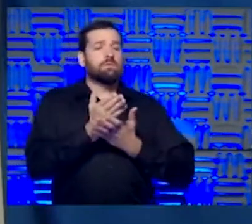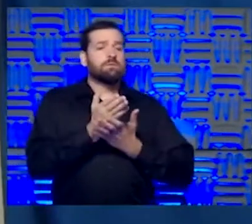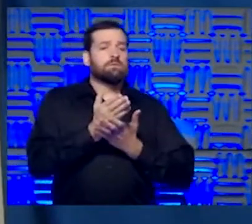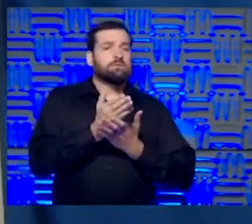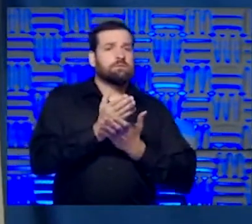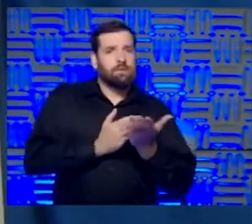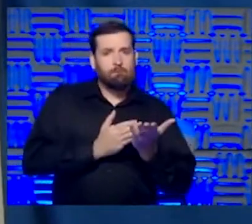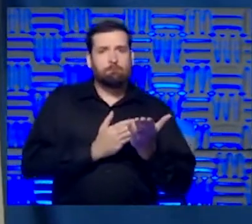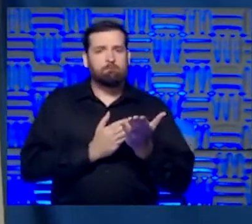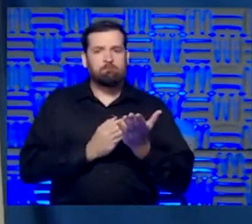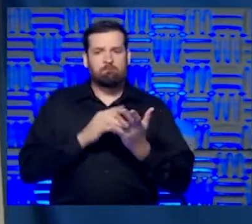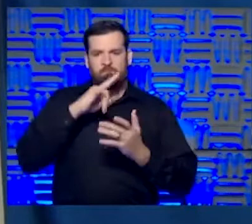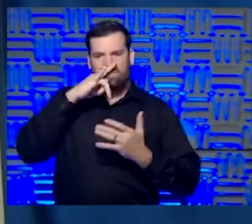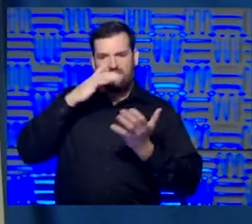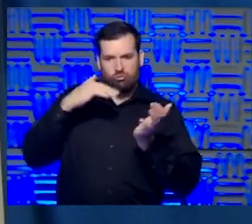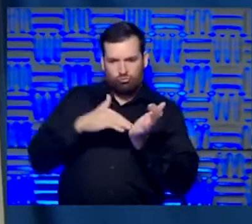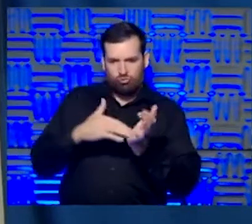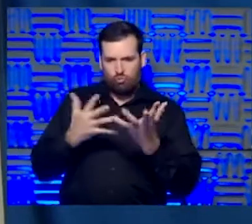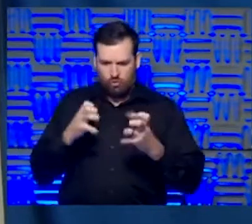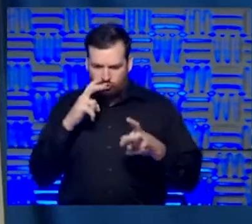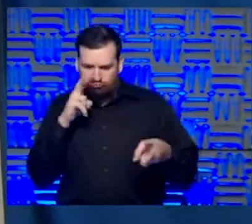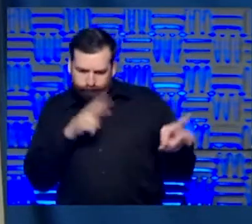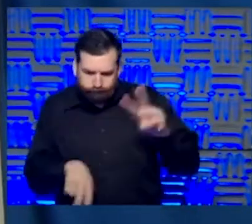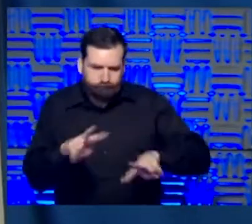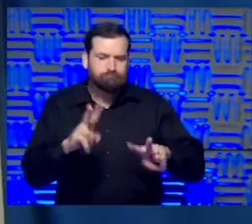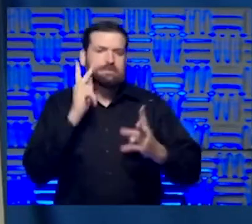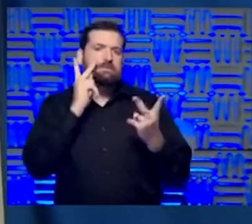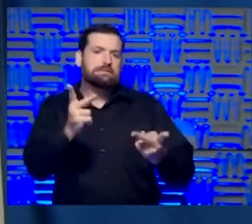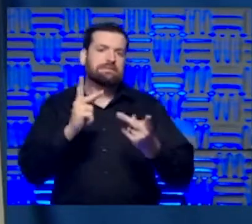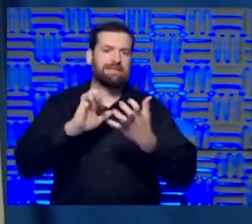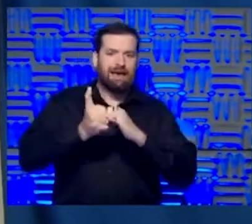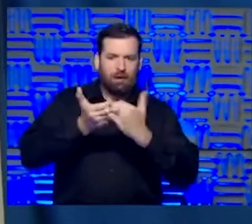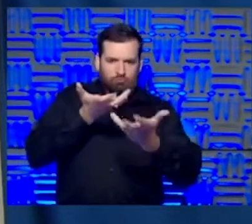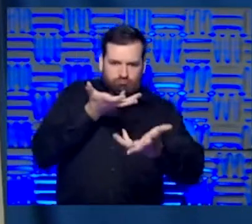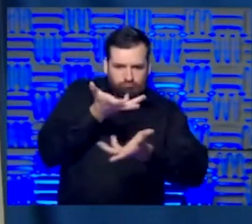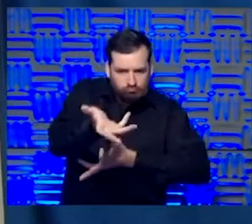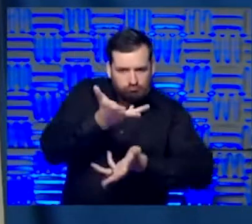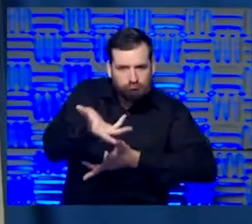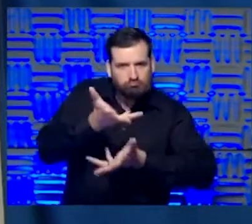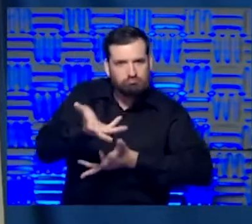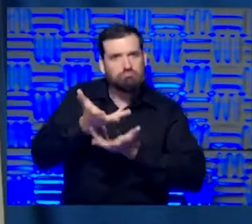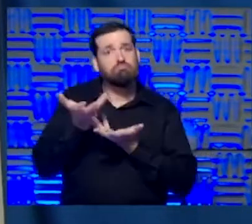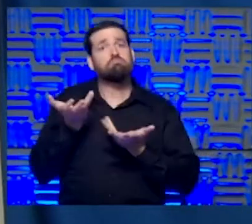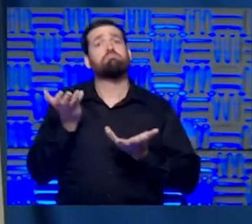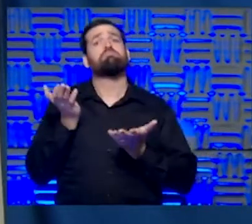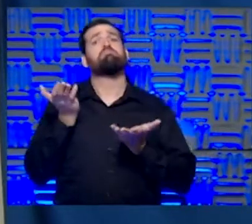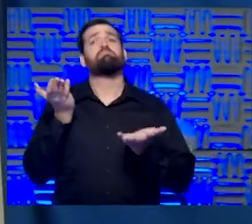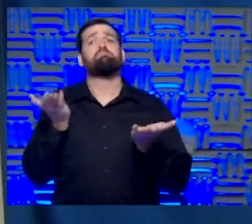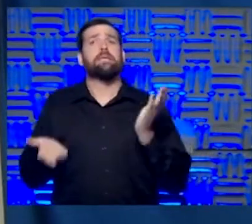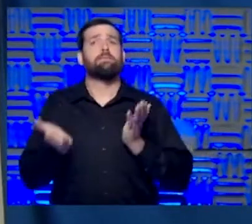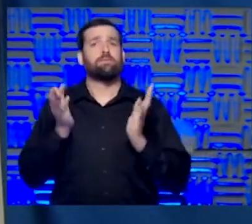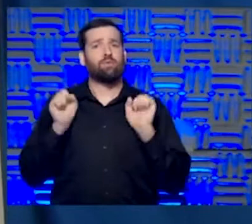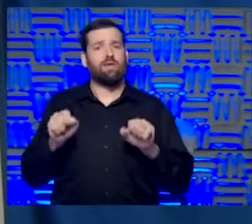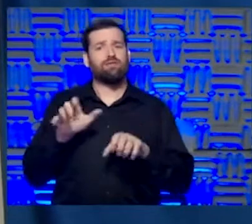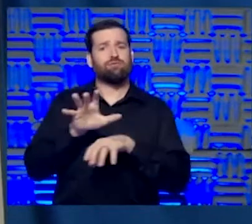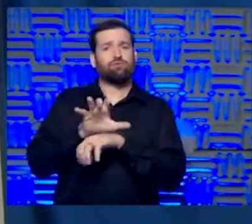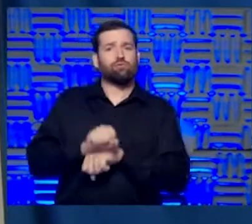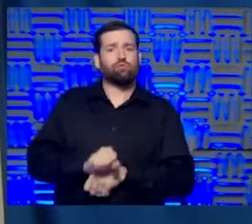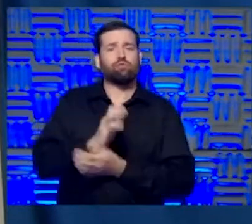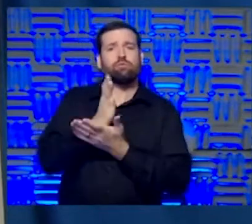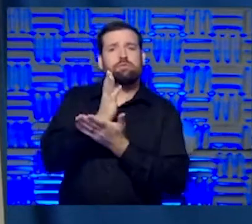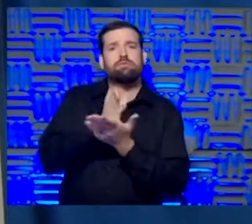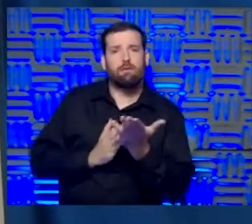just with pediatricians, we like to see those patients, see how they're interacting, and maybe you can get used to doing some of that on